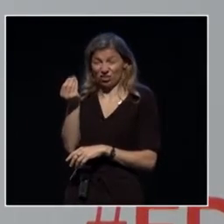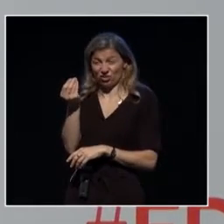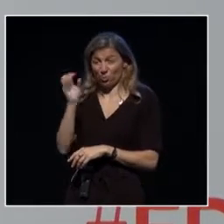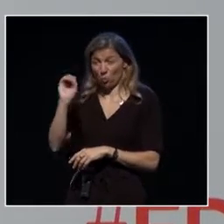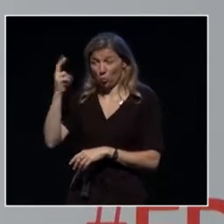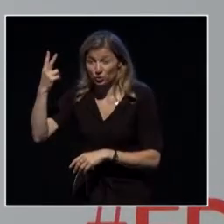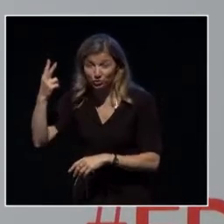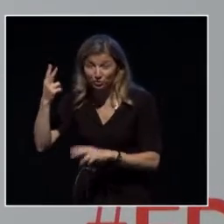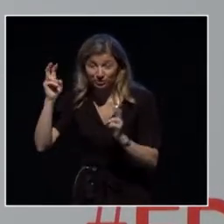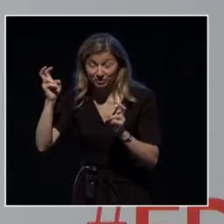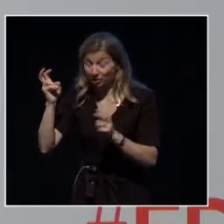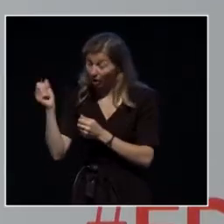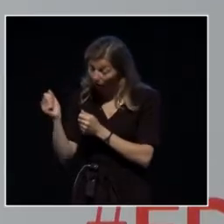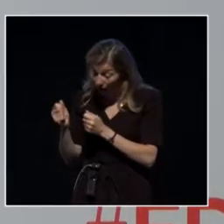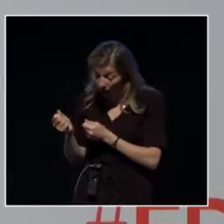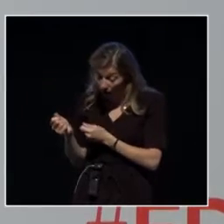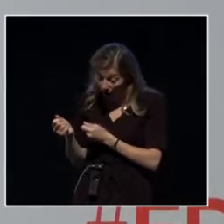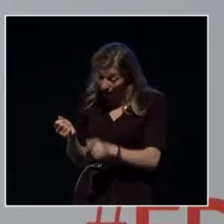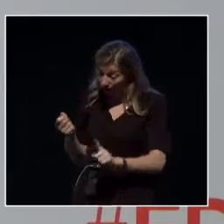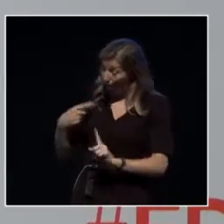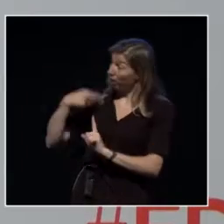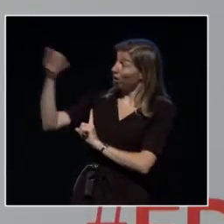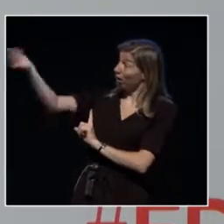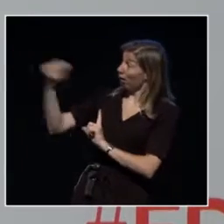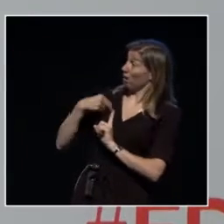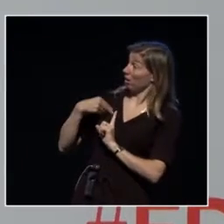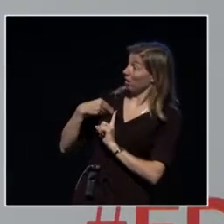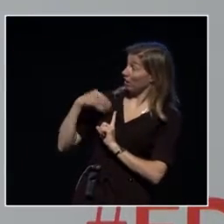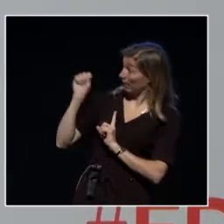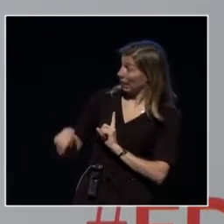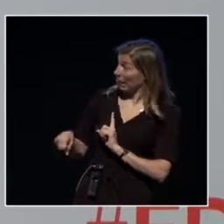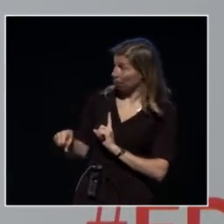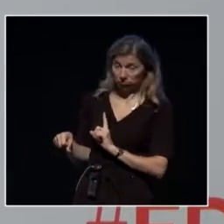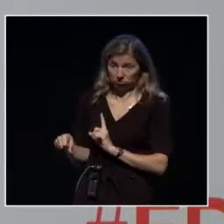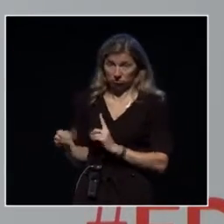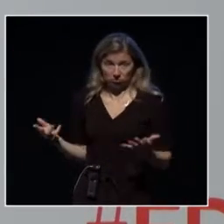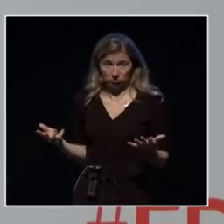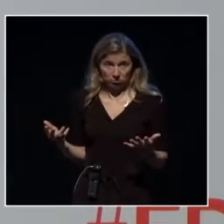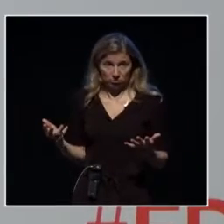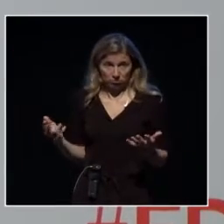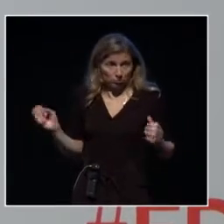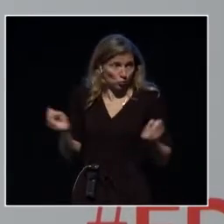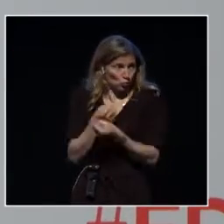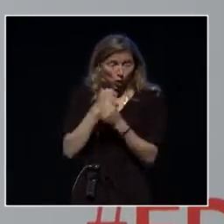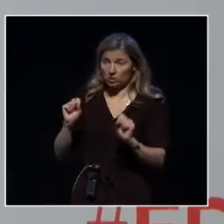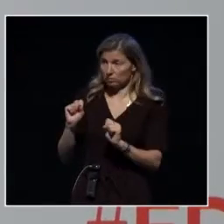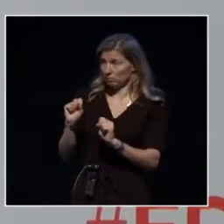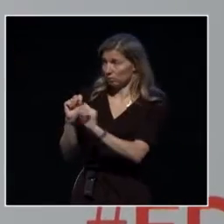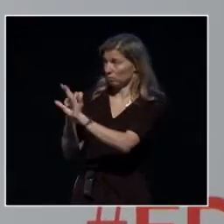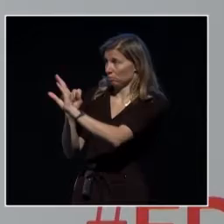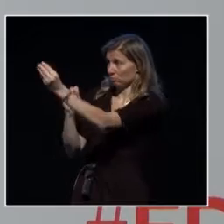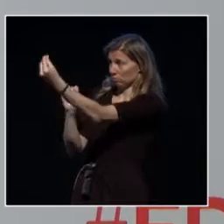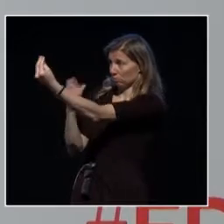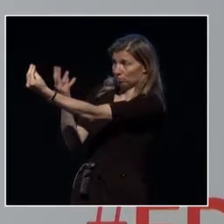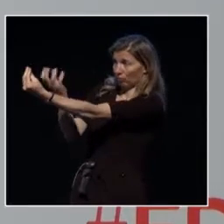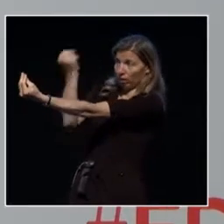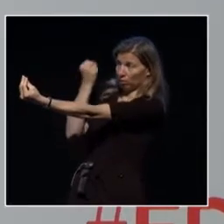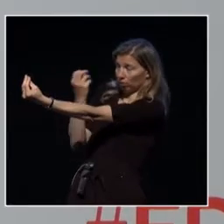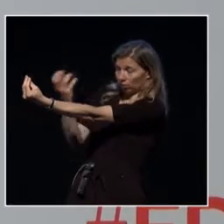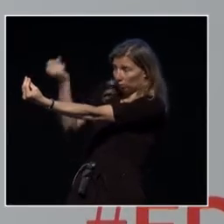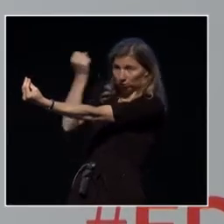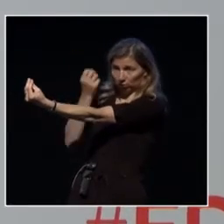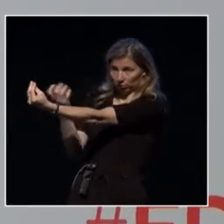not available to people. And those who are not privileged to get access to that oxygen, they